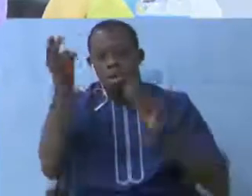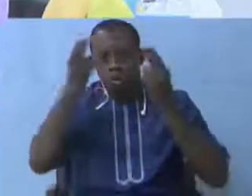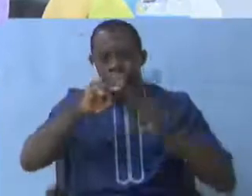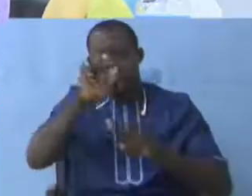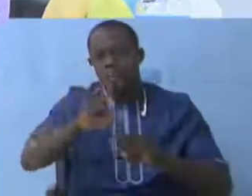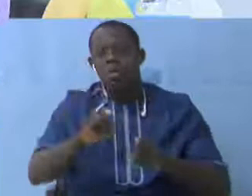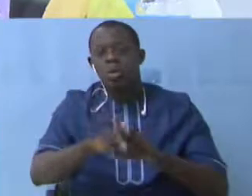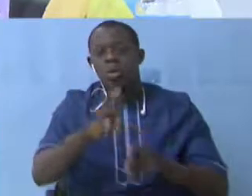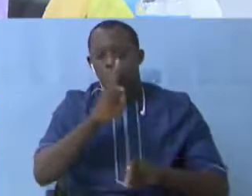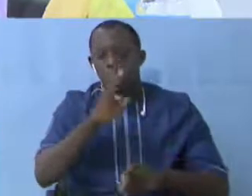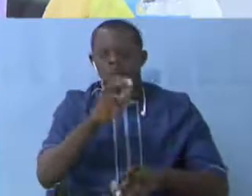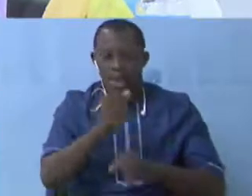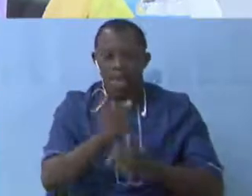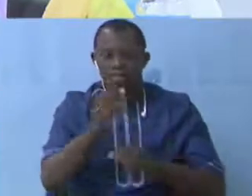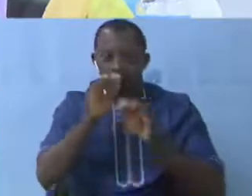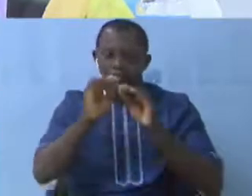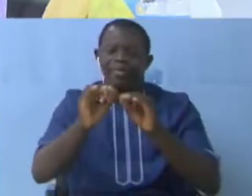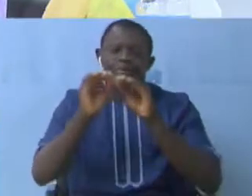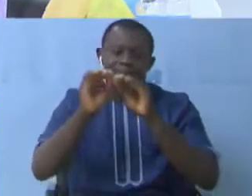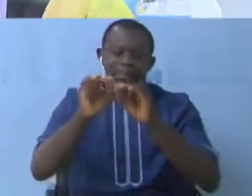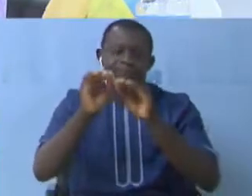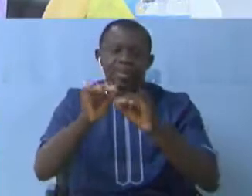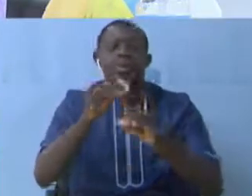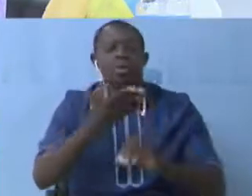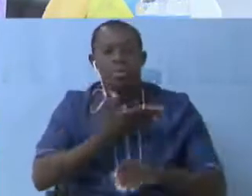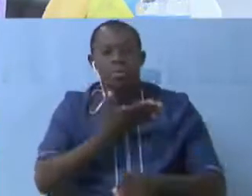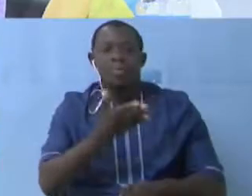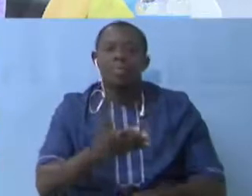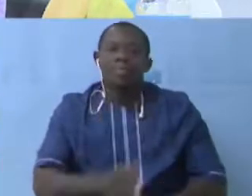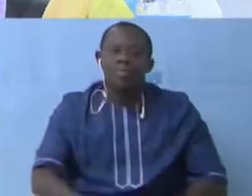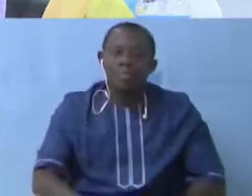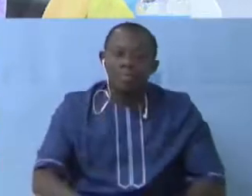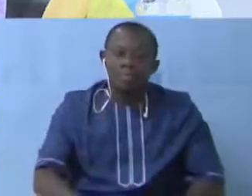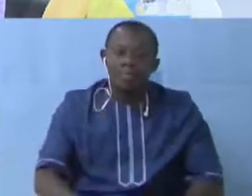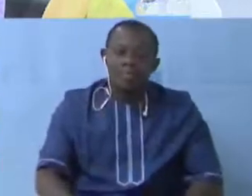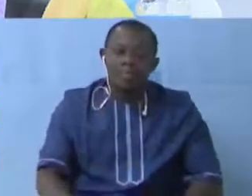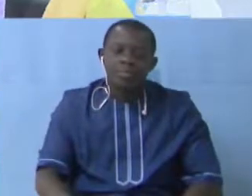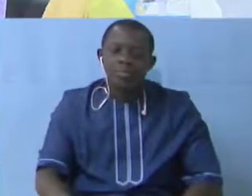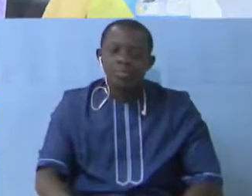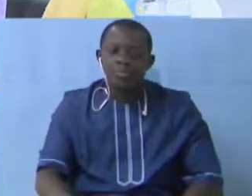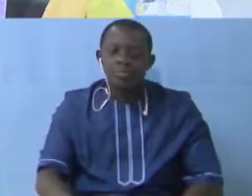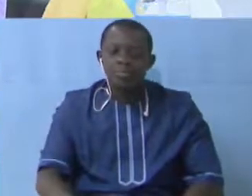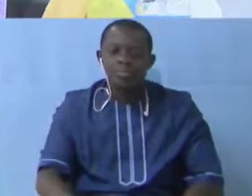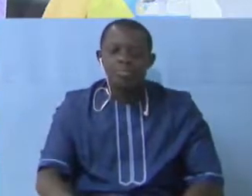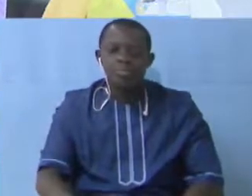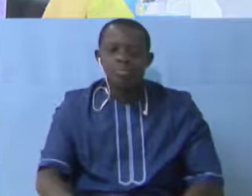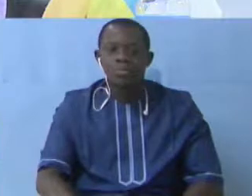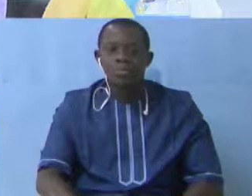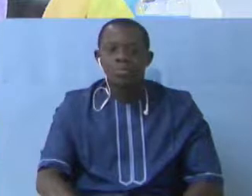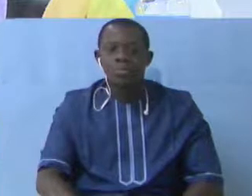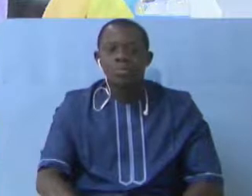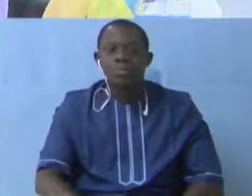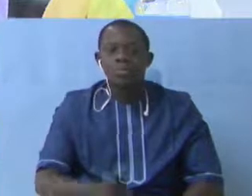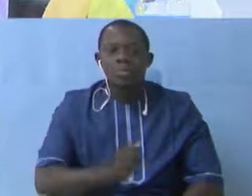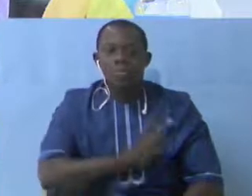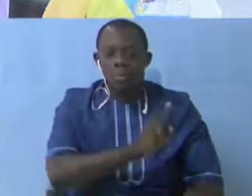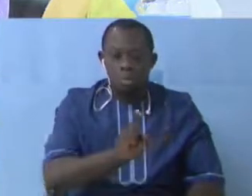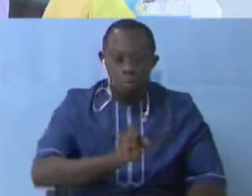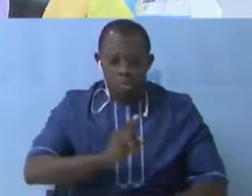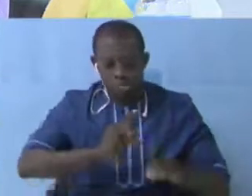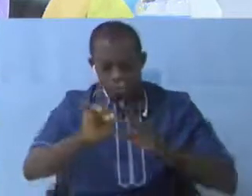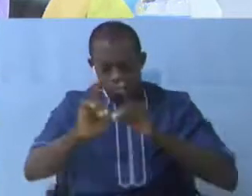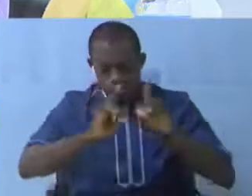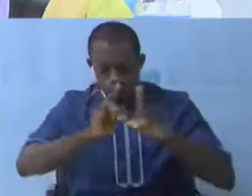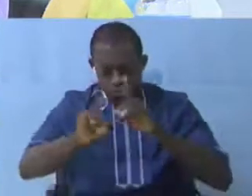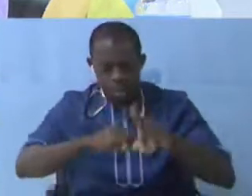nag den doomi Gambien li di lawyer bu es boo xam ne nii wax na ne mu ngi ko doon jàngal. So we discussed the situation of human rights